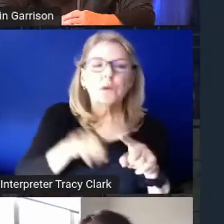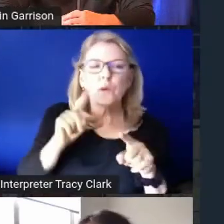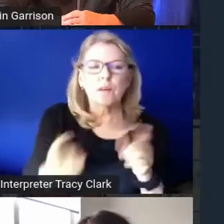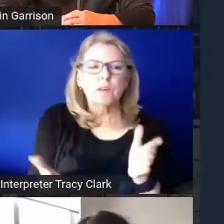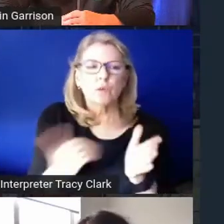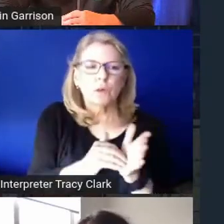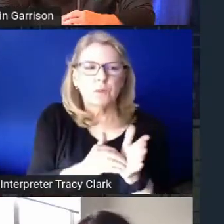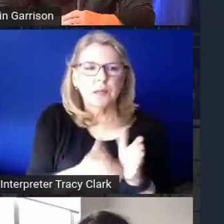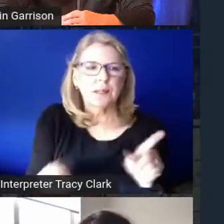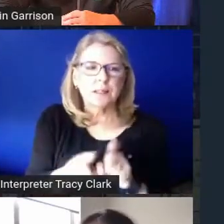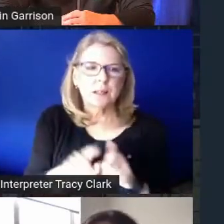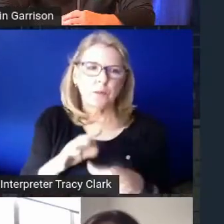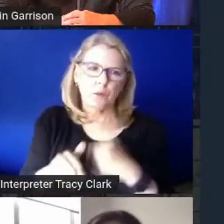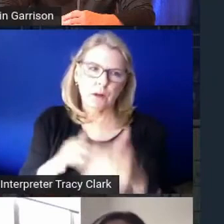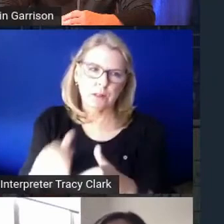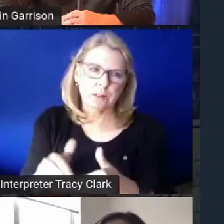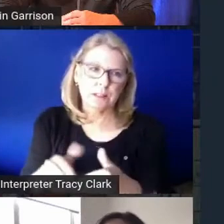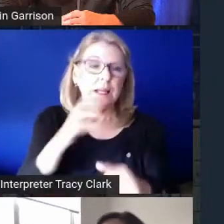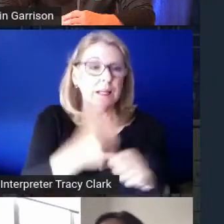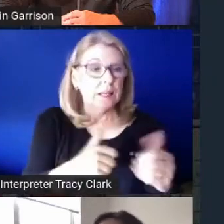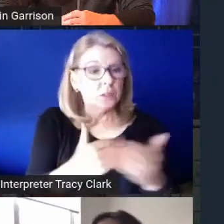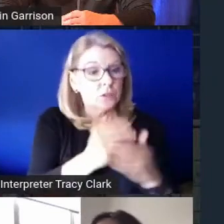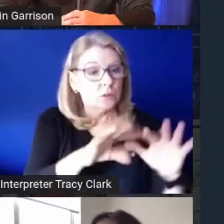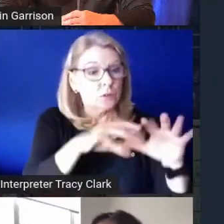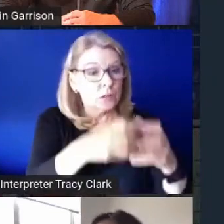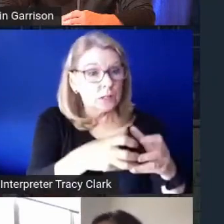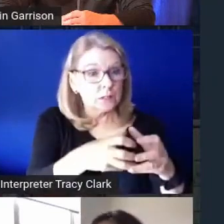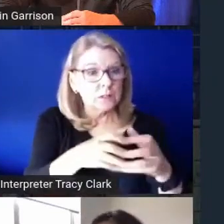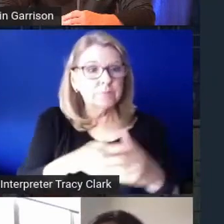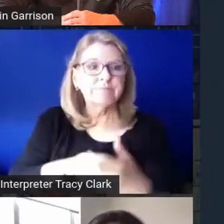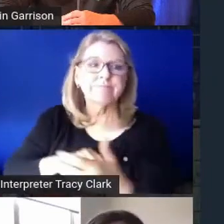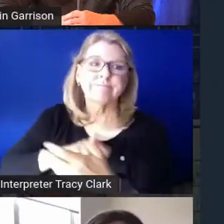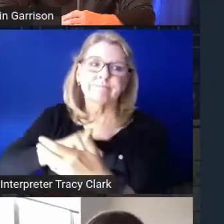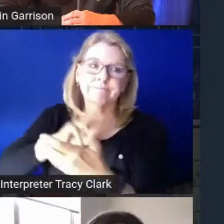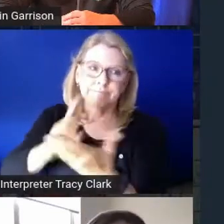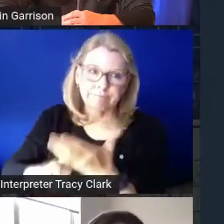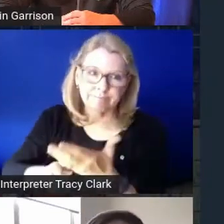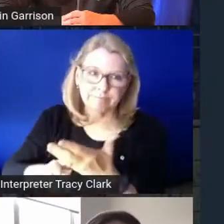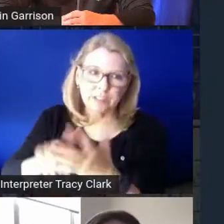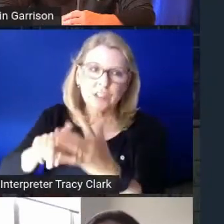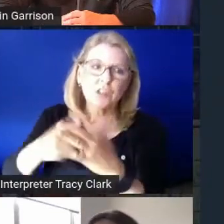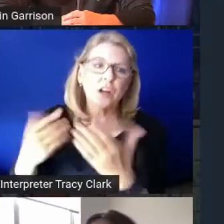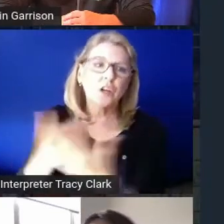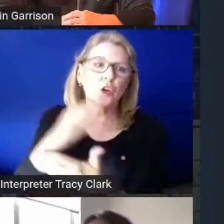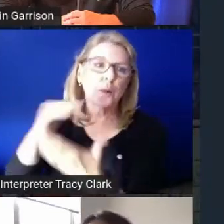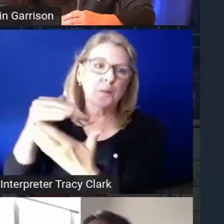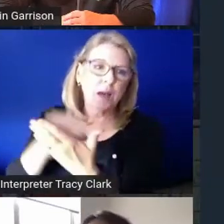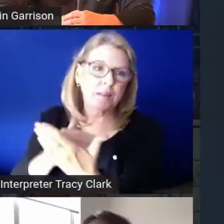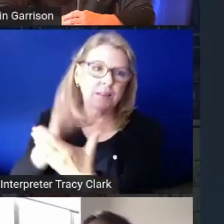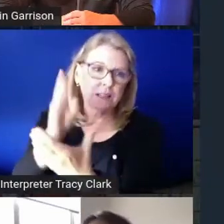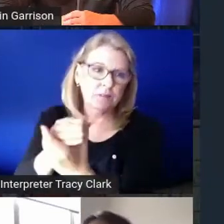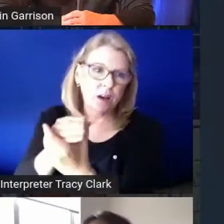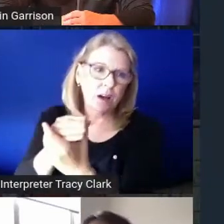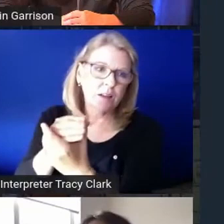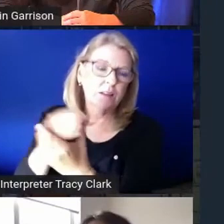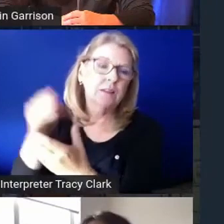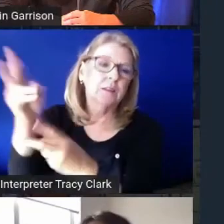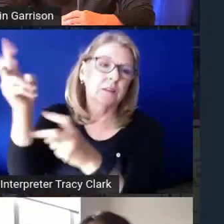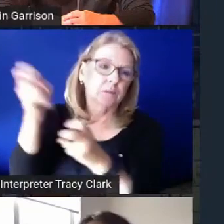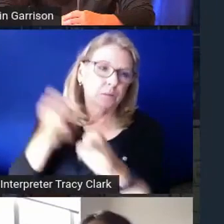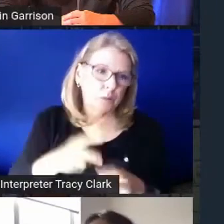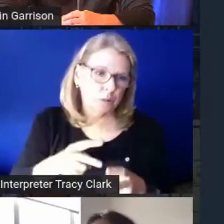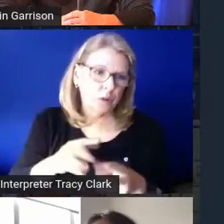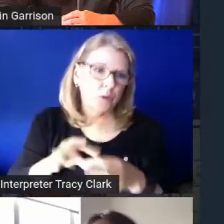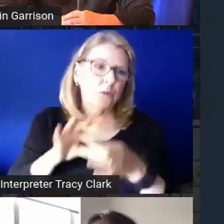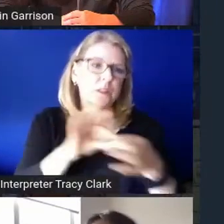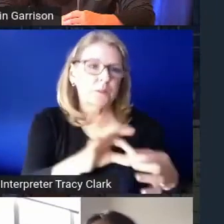you generate a new manifest file, apply to the corresponding cluster, and you can